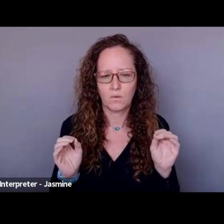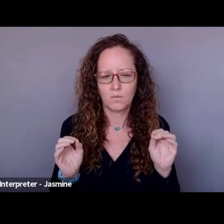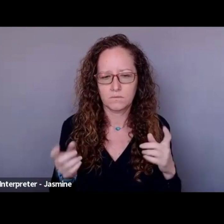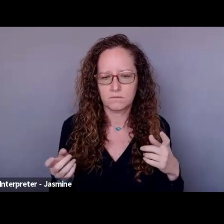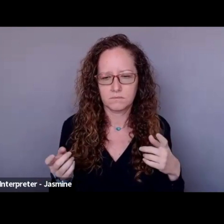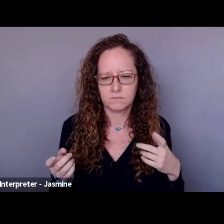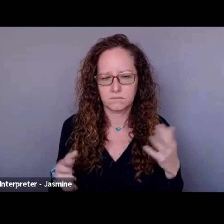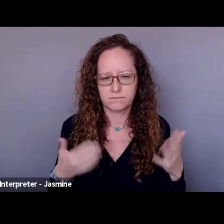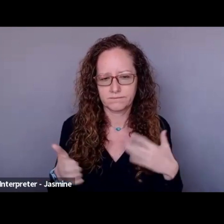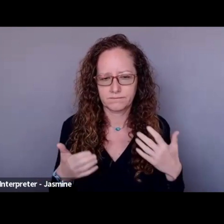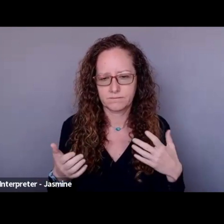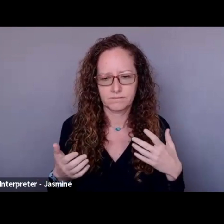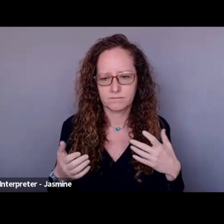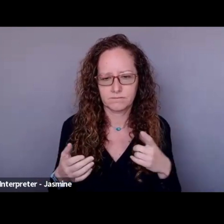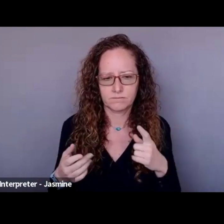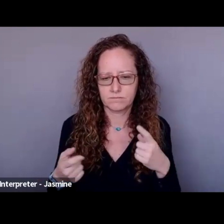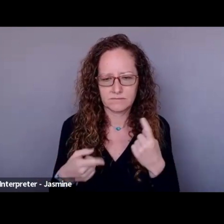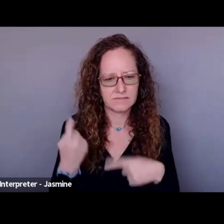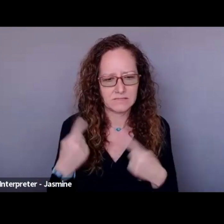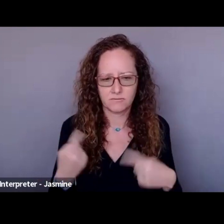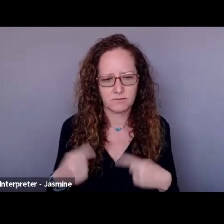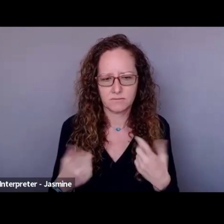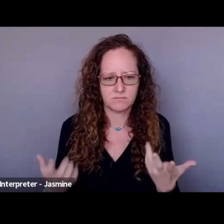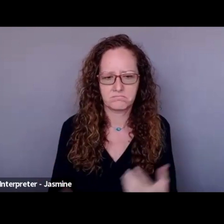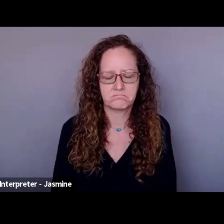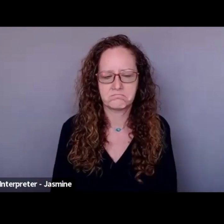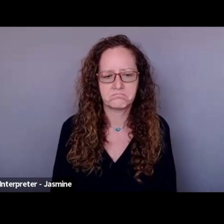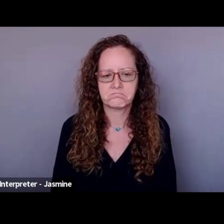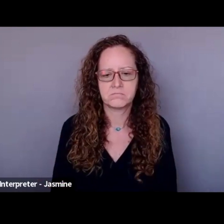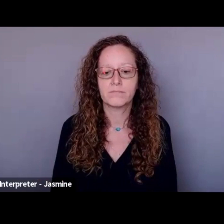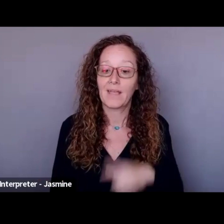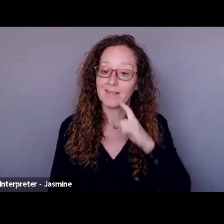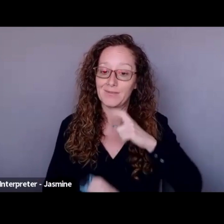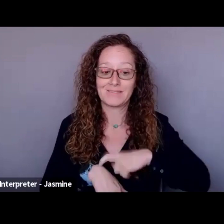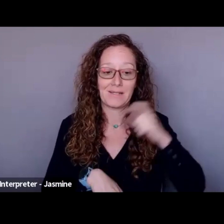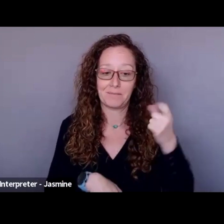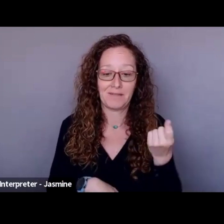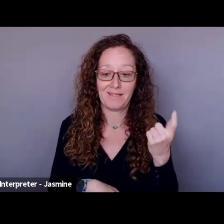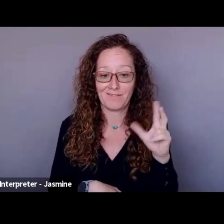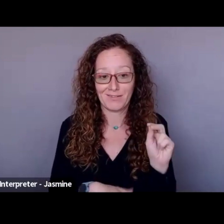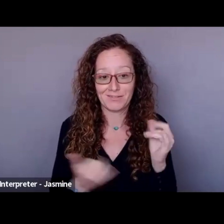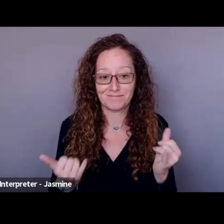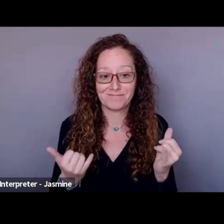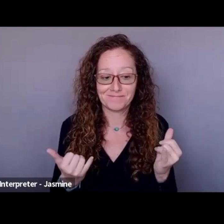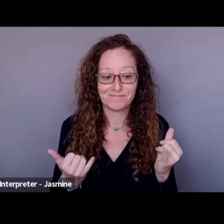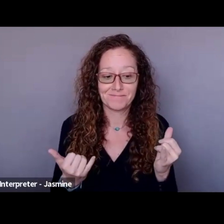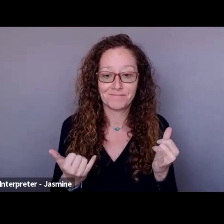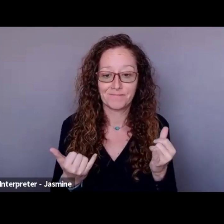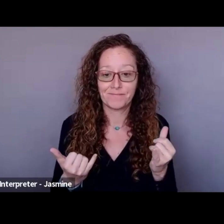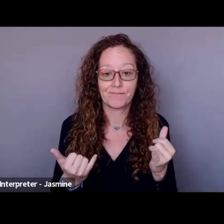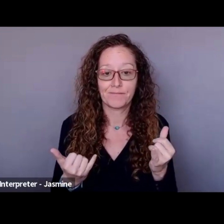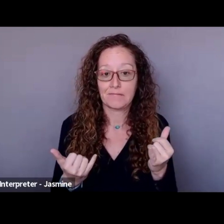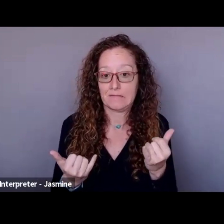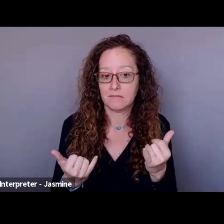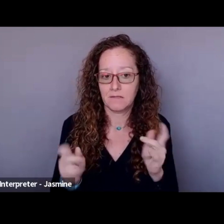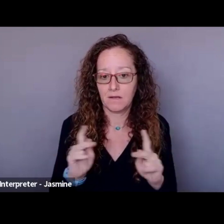any real disagreements there. I do also know we're at 11:30, so I don't know if